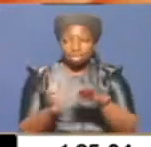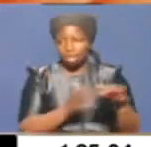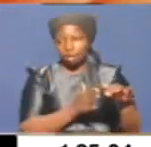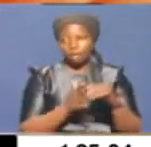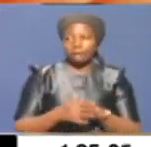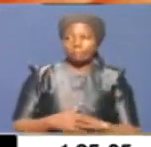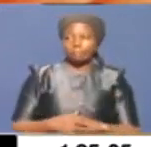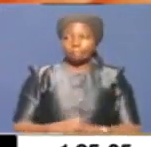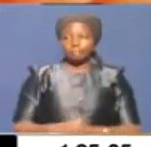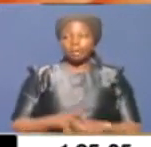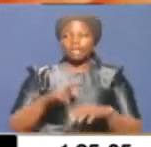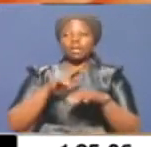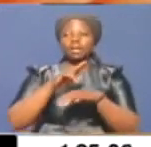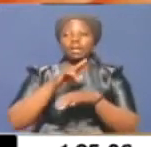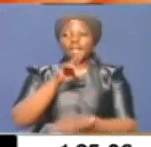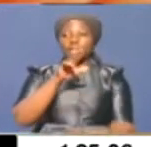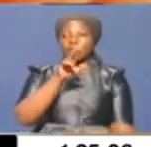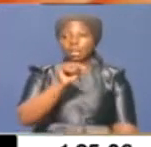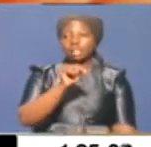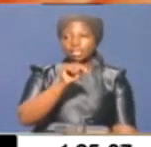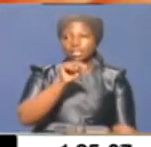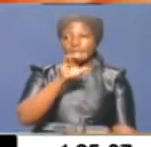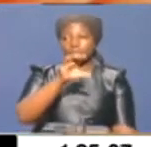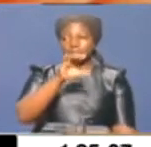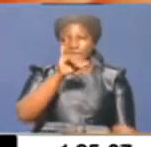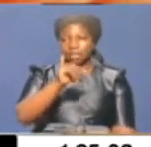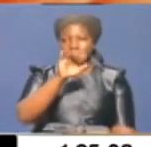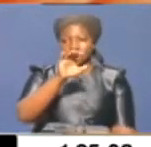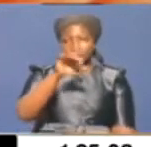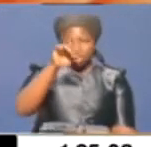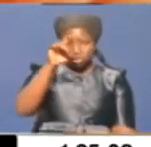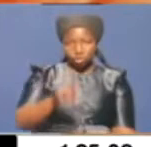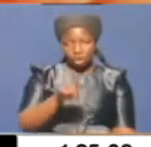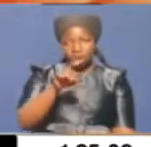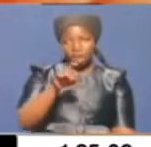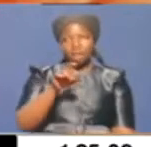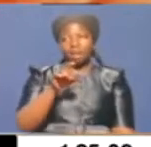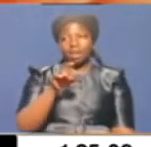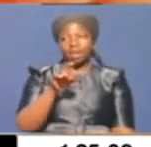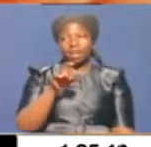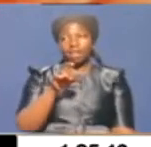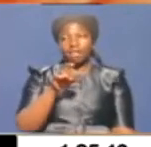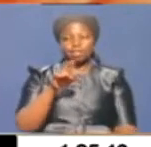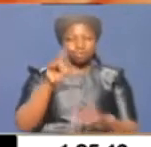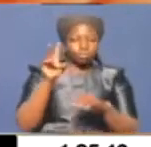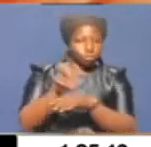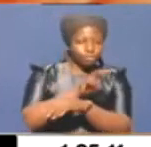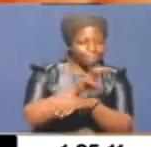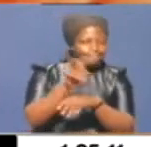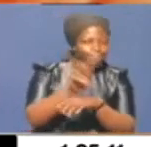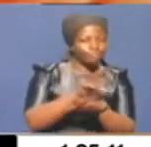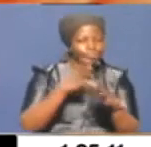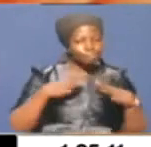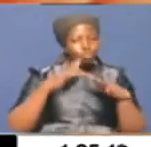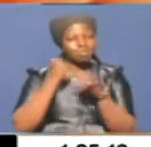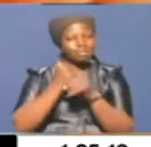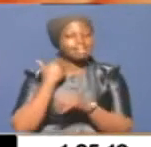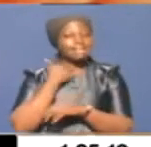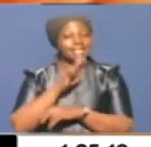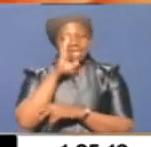the National Cohesion and Integration Commission should keep a tight rein on hate speech mongers during the ongoing enhanced